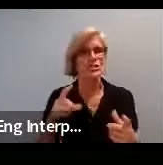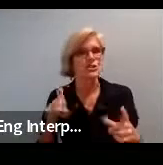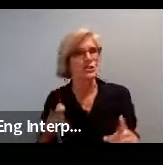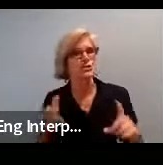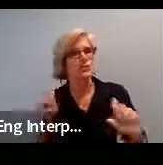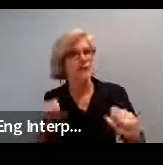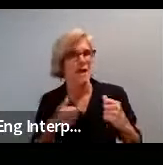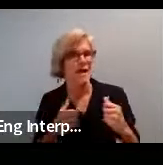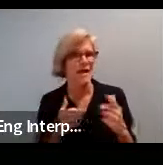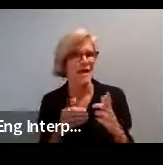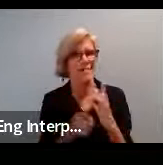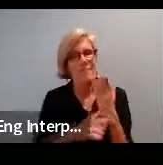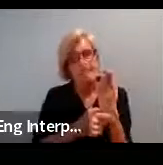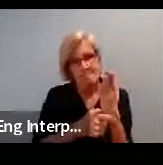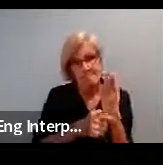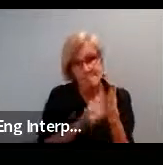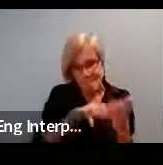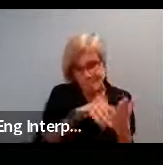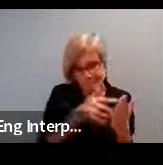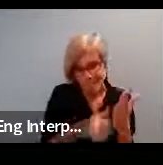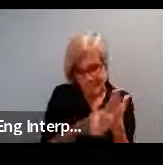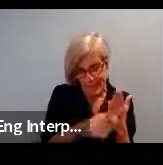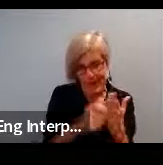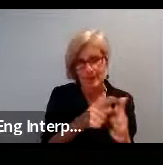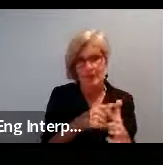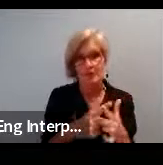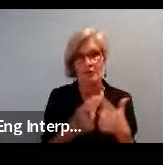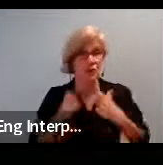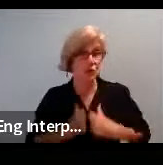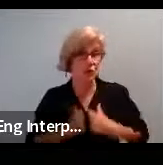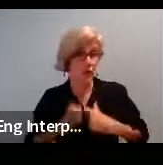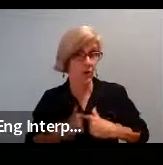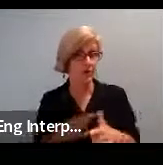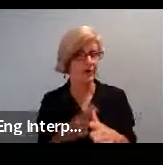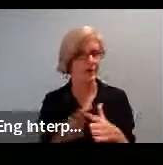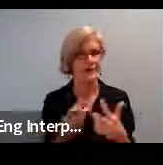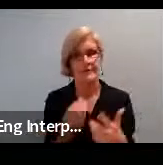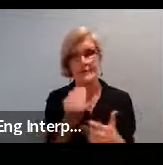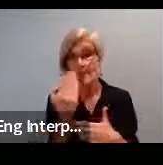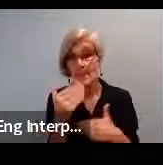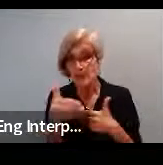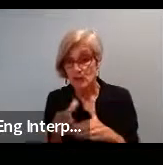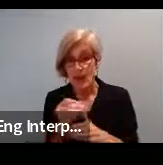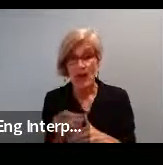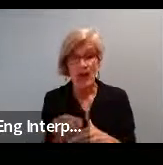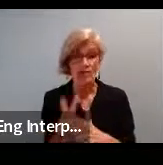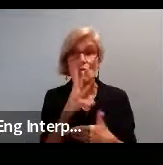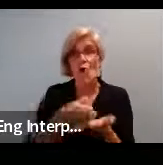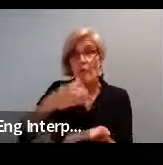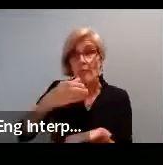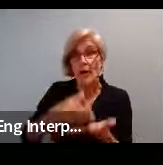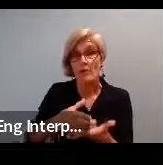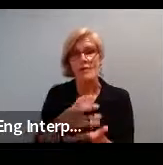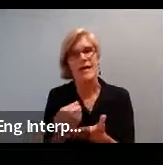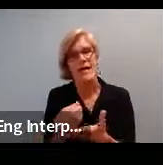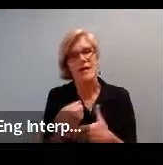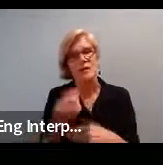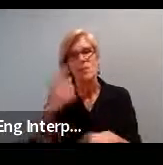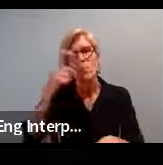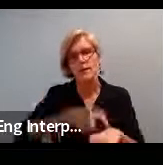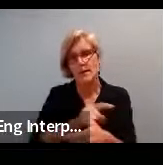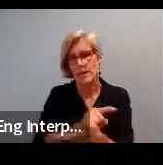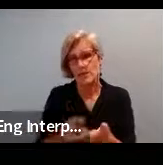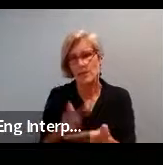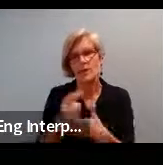a water bottle, and for one time a week, going to school and coming back, there will be some library books in there as